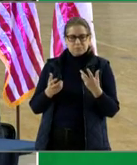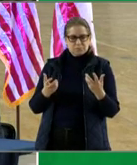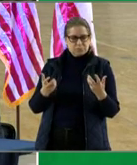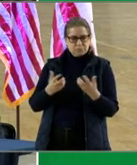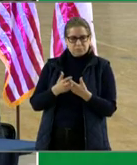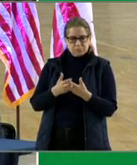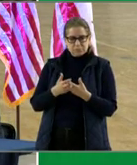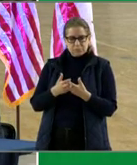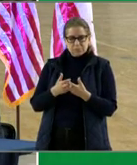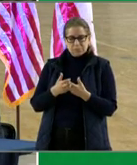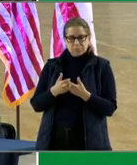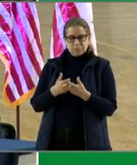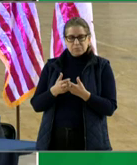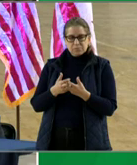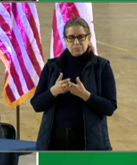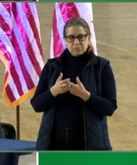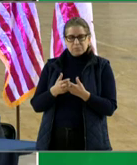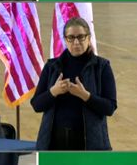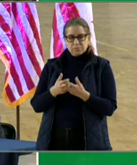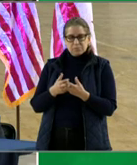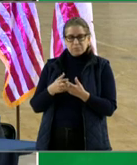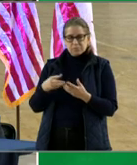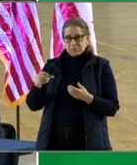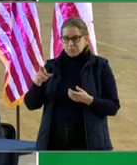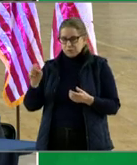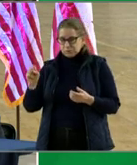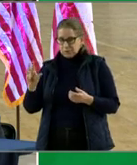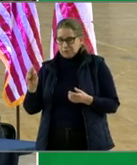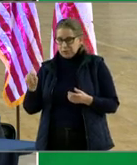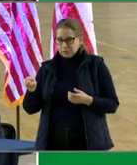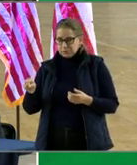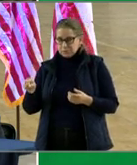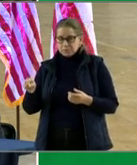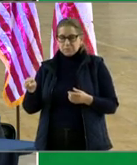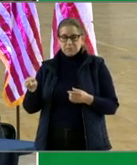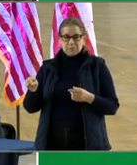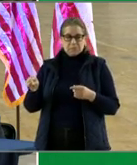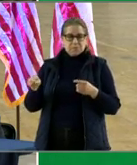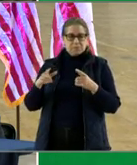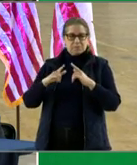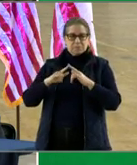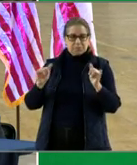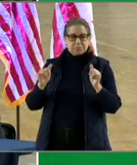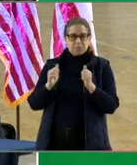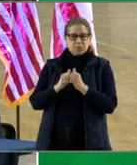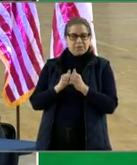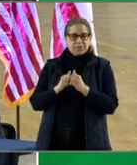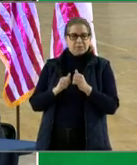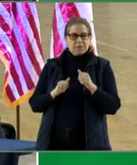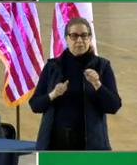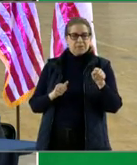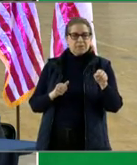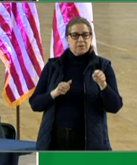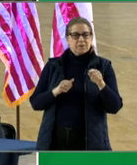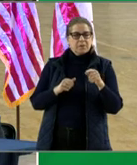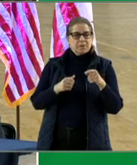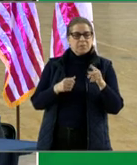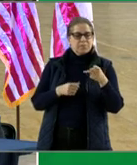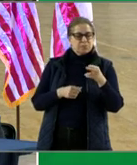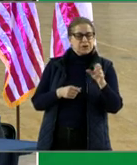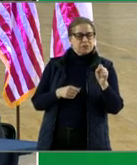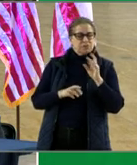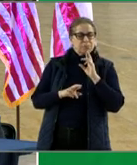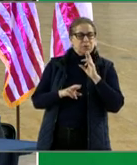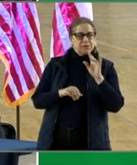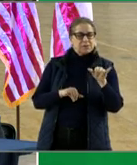press conference you're having can occur as well, and the press doesn't have to move to different locations. We are having a